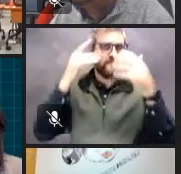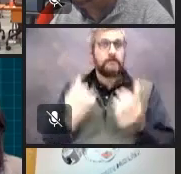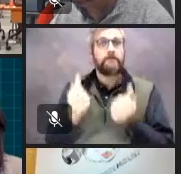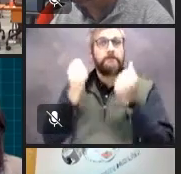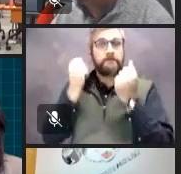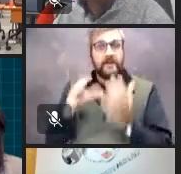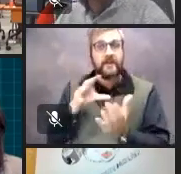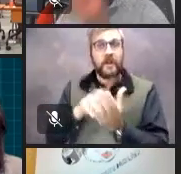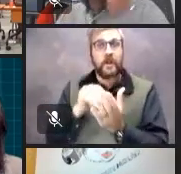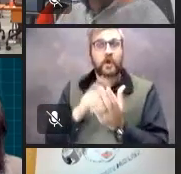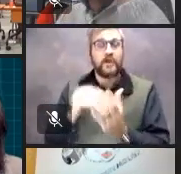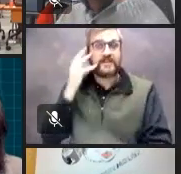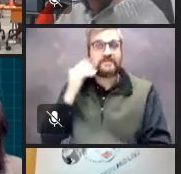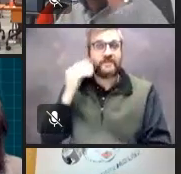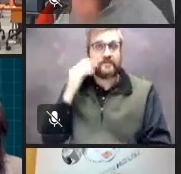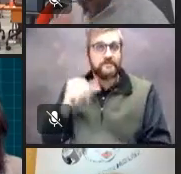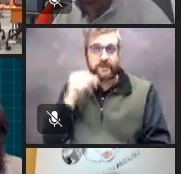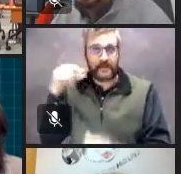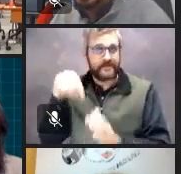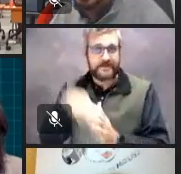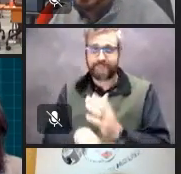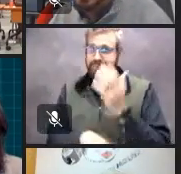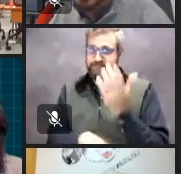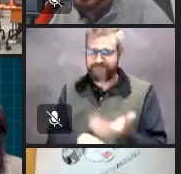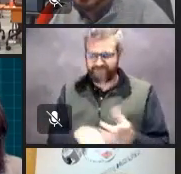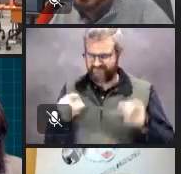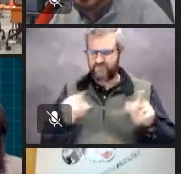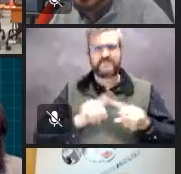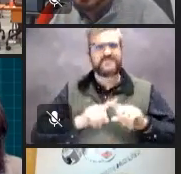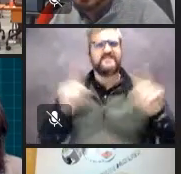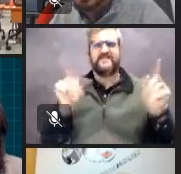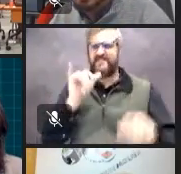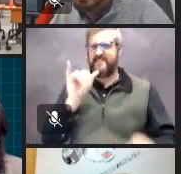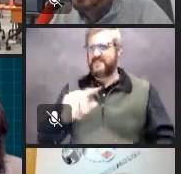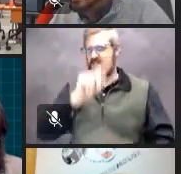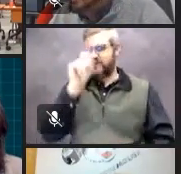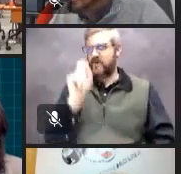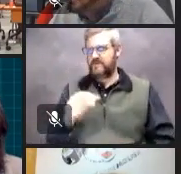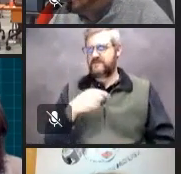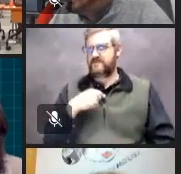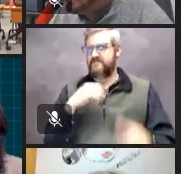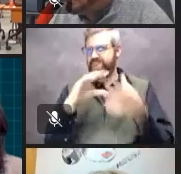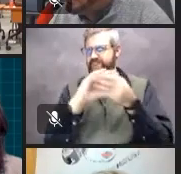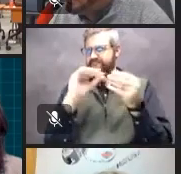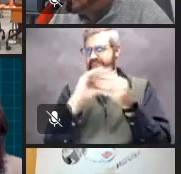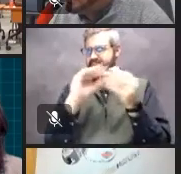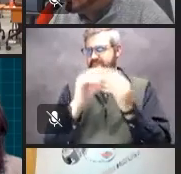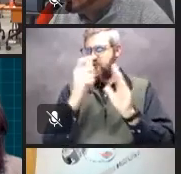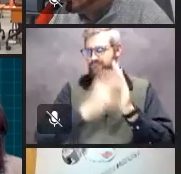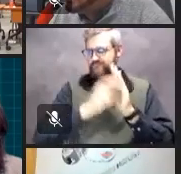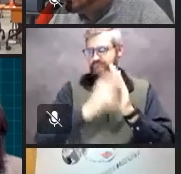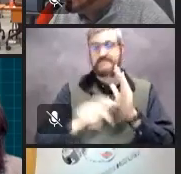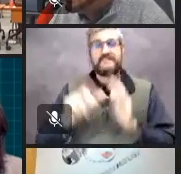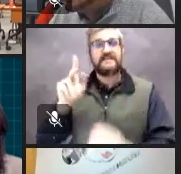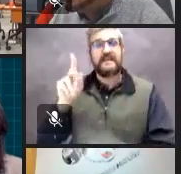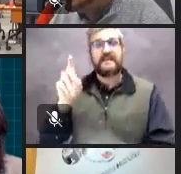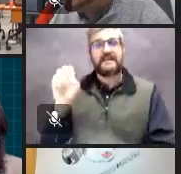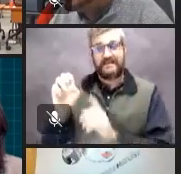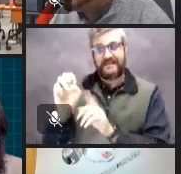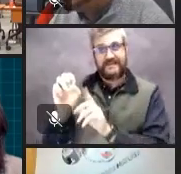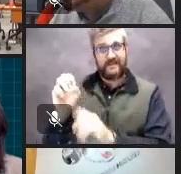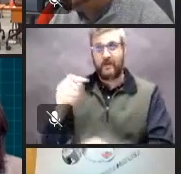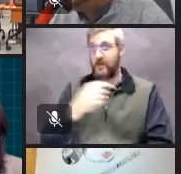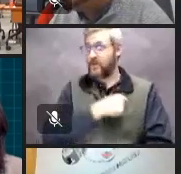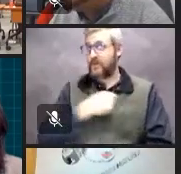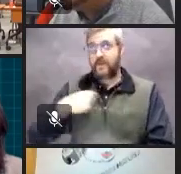not deep. And so what's the difference, I think, is the question that I was seeking to get at. From KDE, we haven't sought